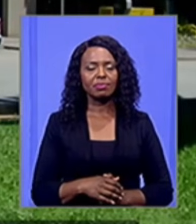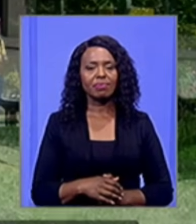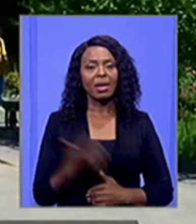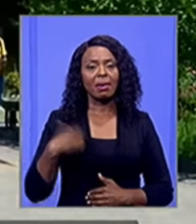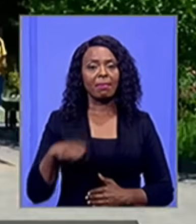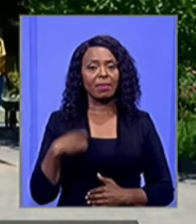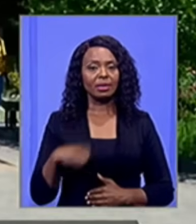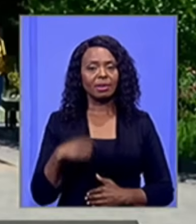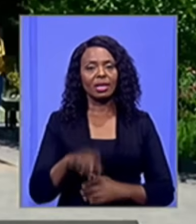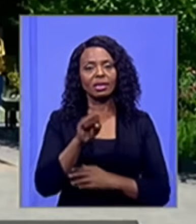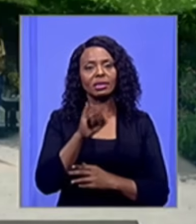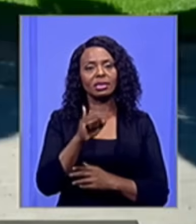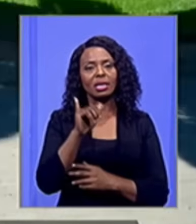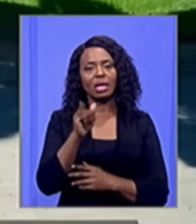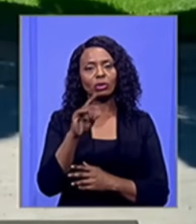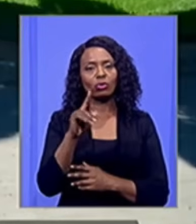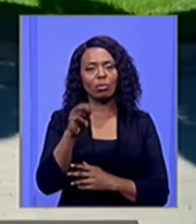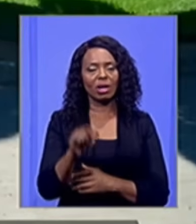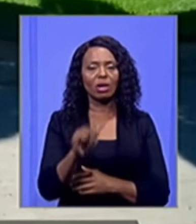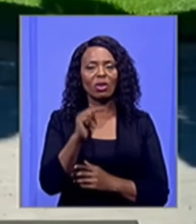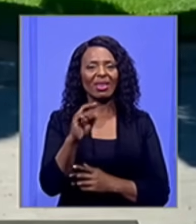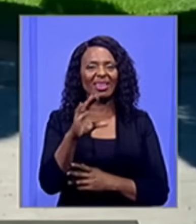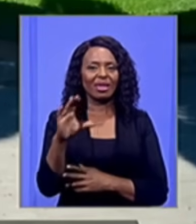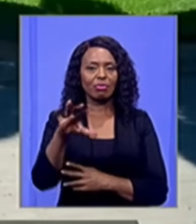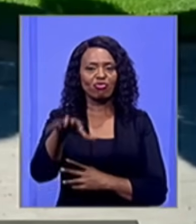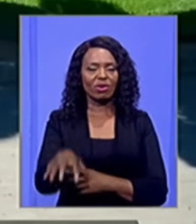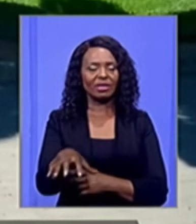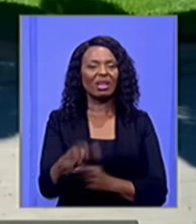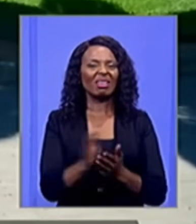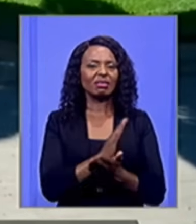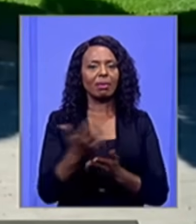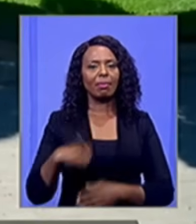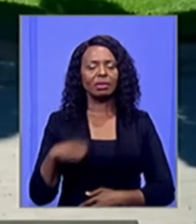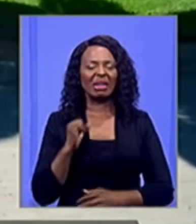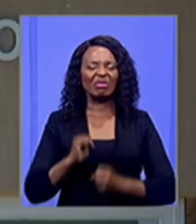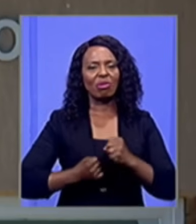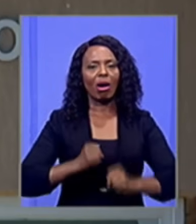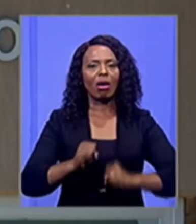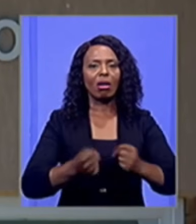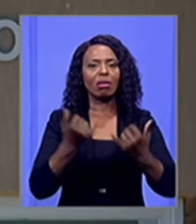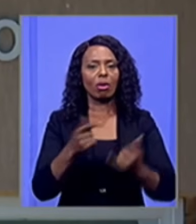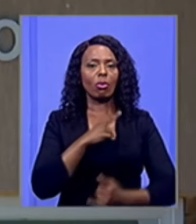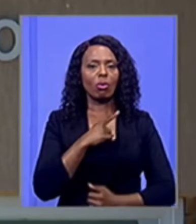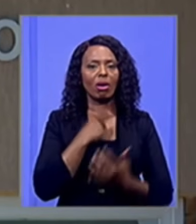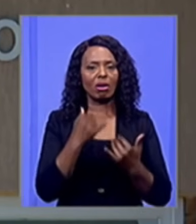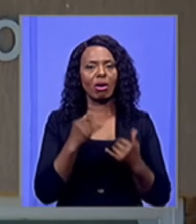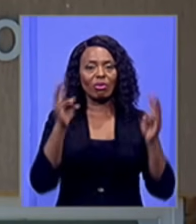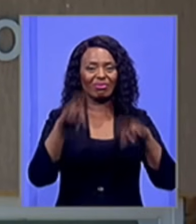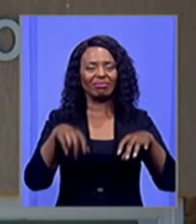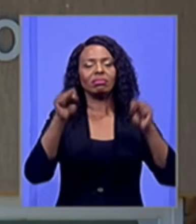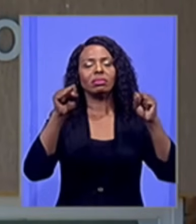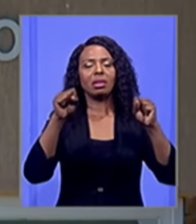Masepala wa Siangquma o Douglas Northern Cape ke o mong wa bommasepala ba hulang ka thata ka baka la mokitlane wa